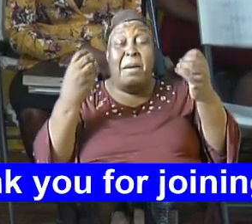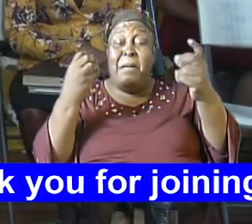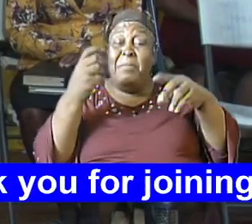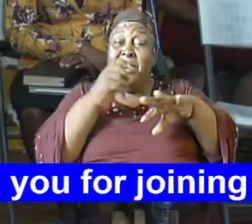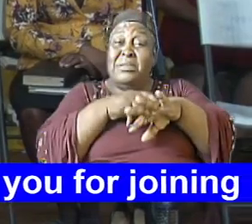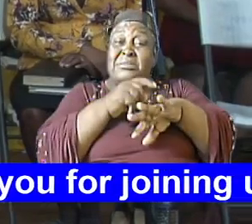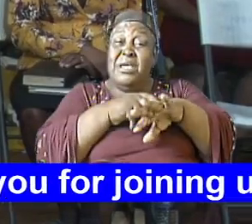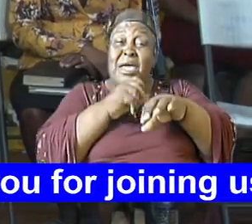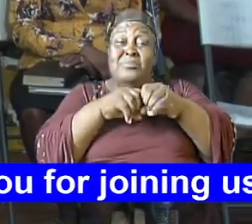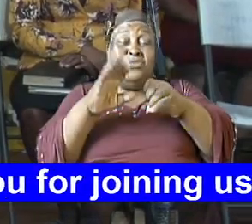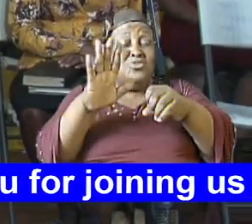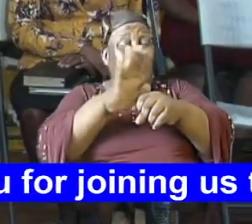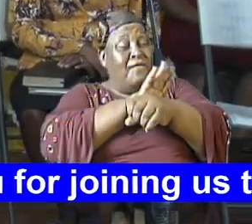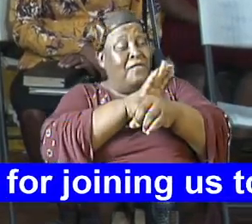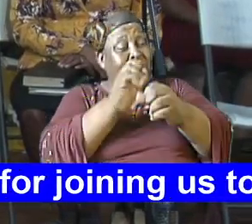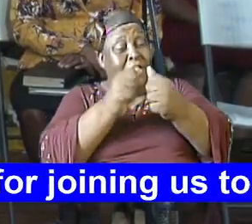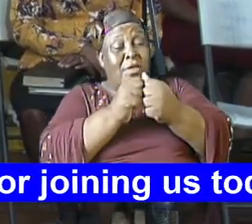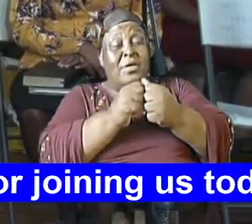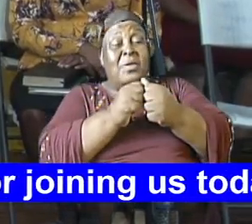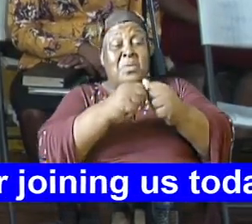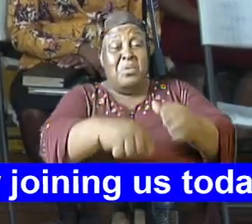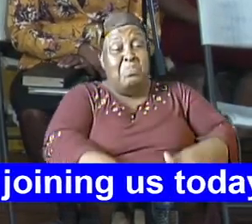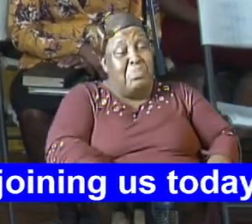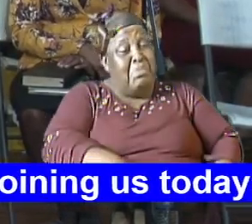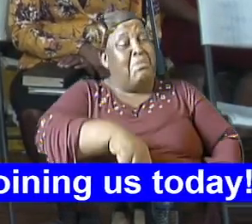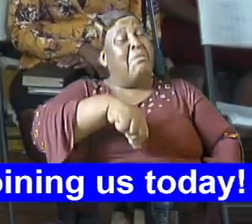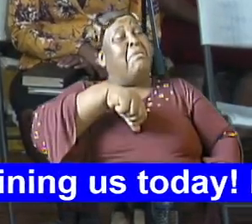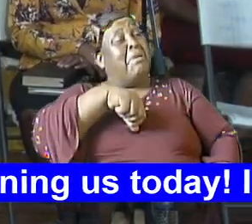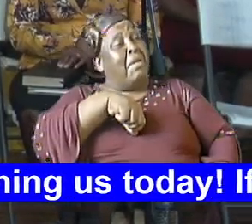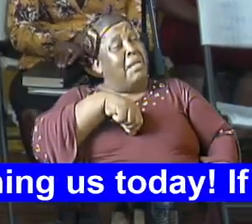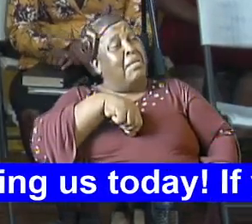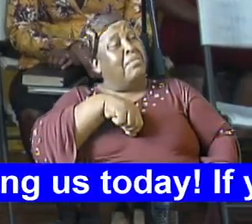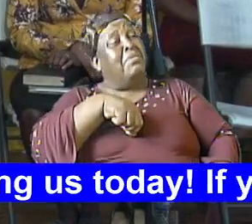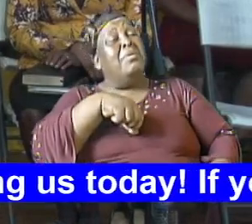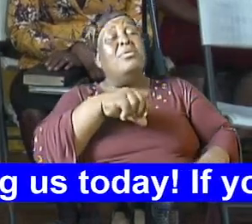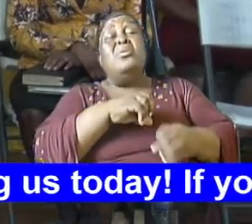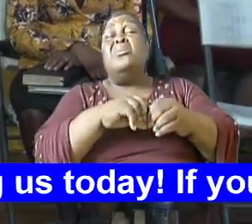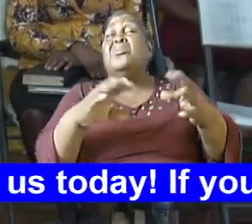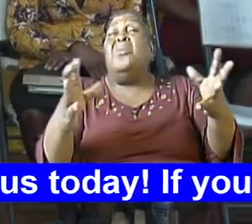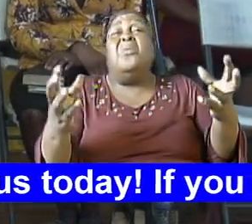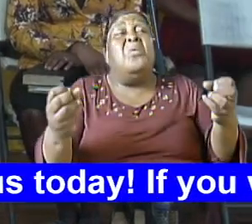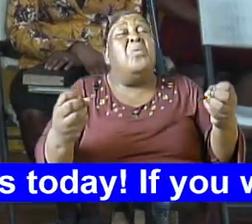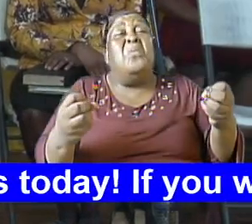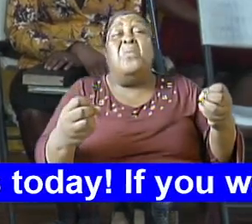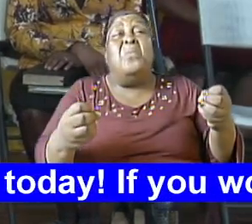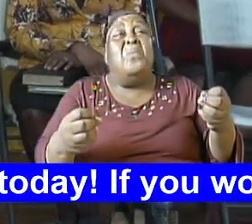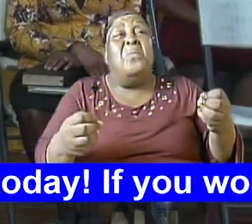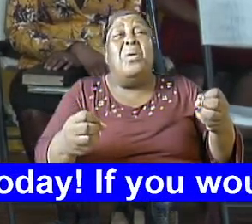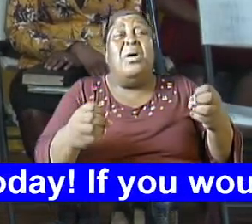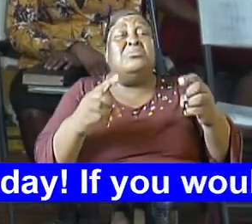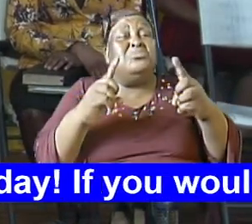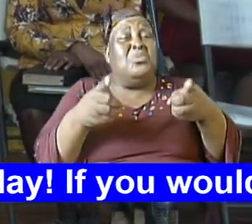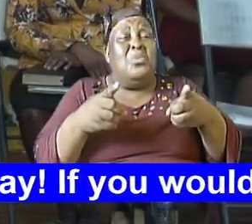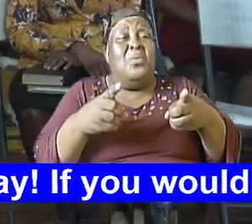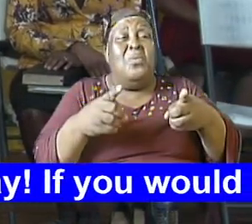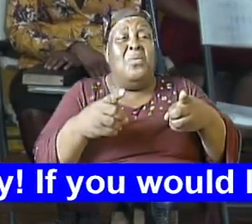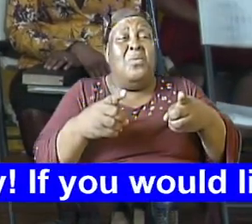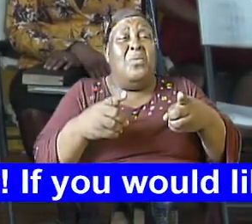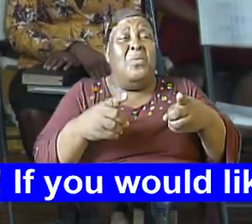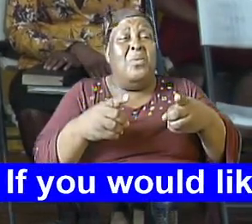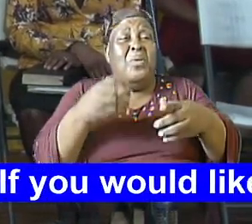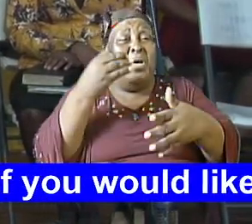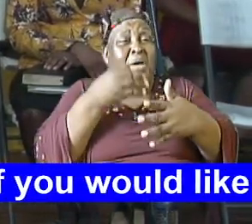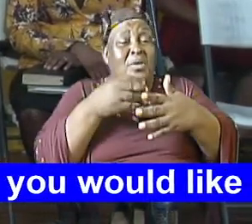Many times we are so filled with pride. We don't want to go to anybody. We are going to keep the malice